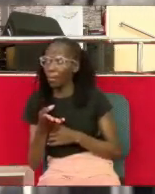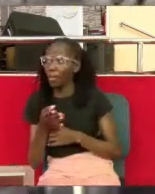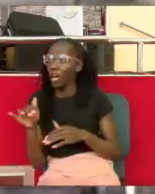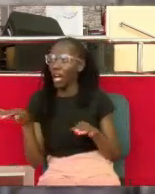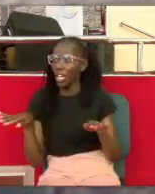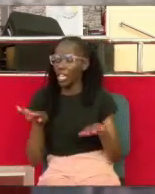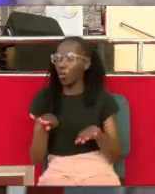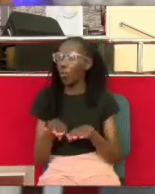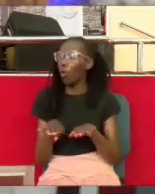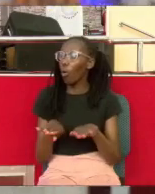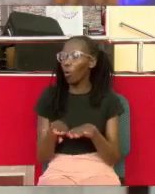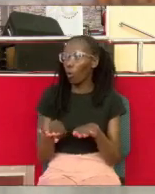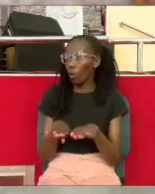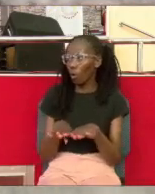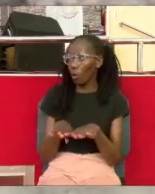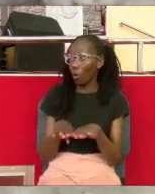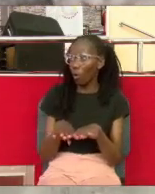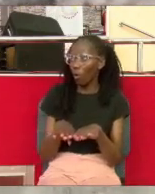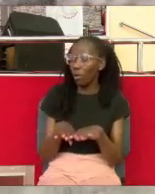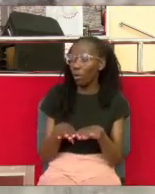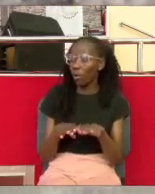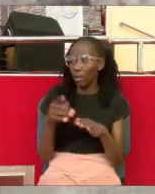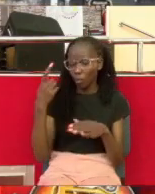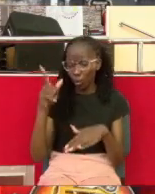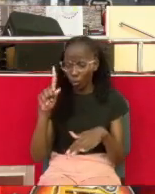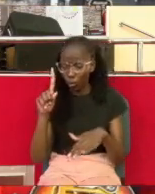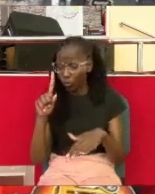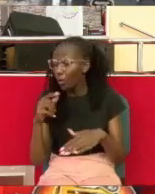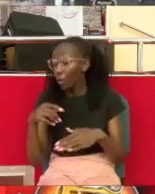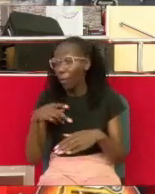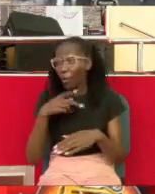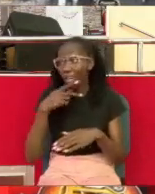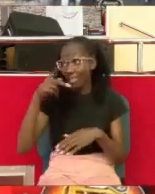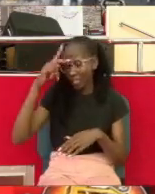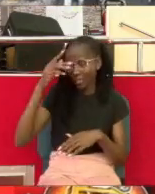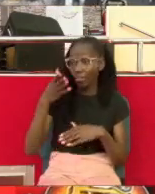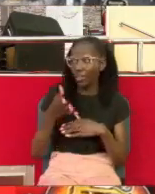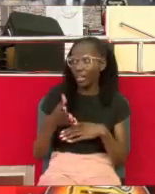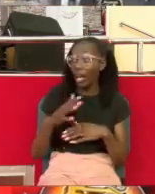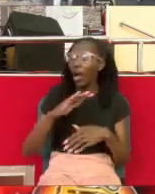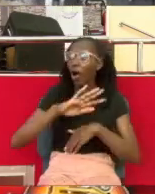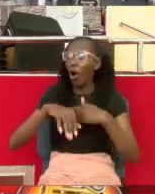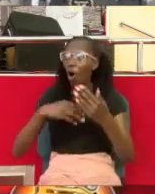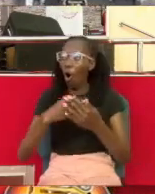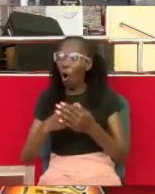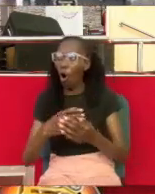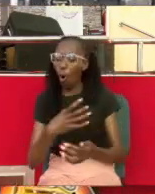And he said it's because parents there, they are all wealthy.